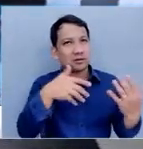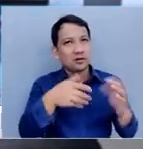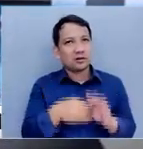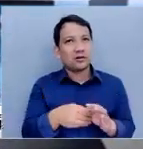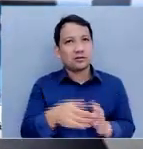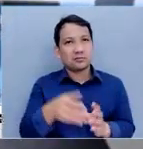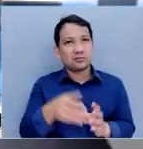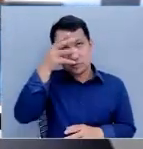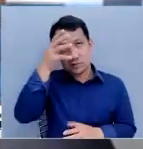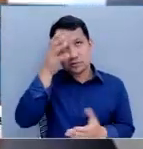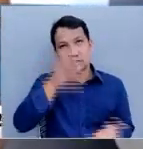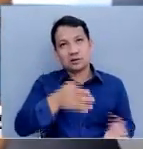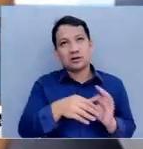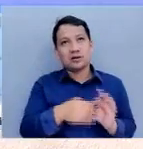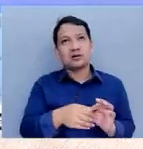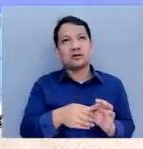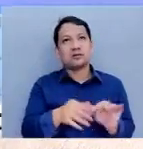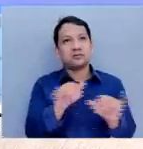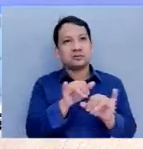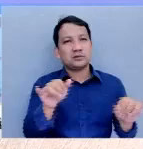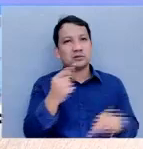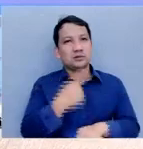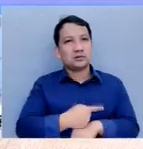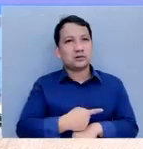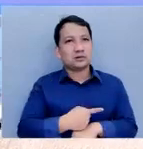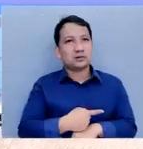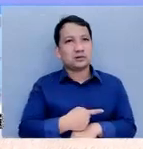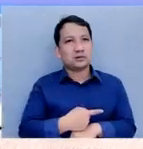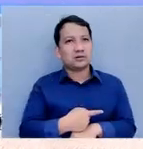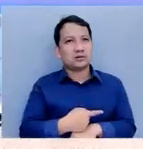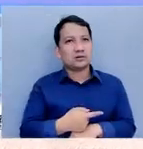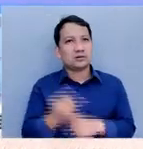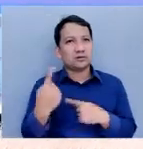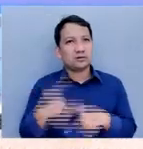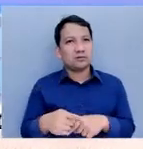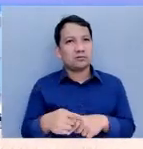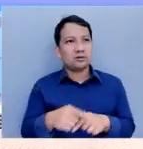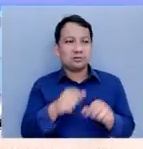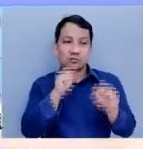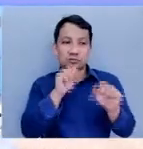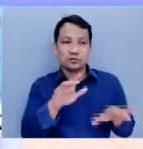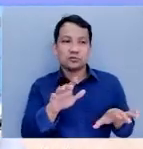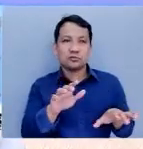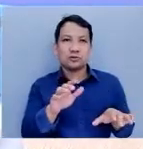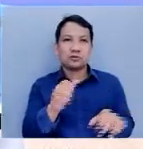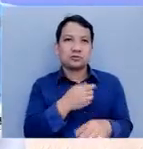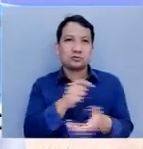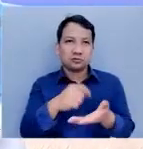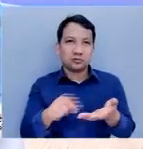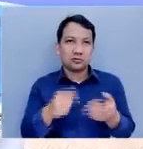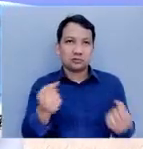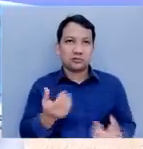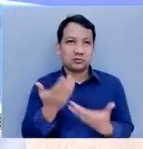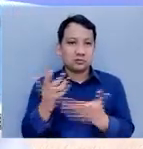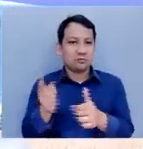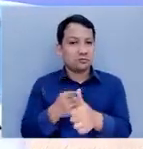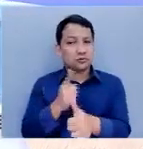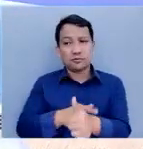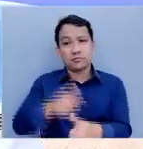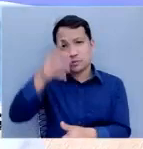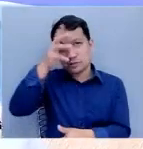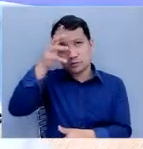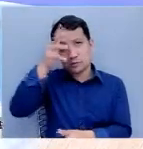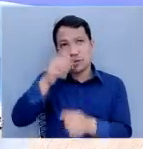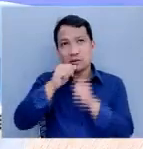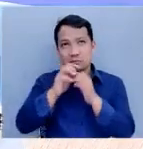father passed away on the same exact day. So nangyari with the song Blessed on that day, we kind of dedicated to Dad. Just, you know, he blessed